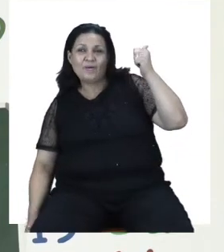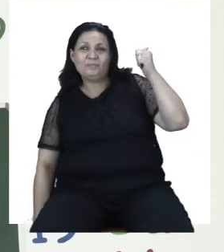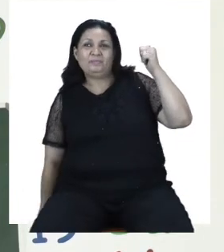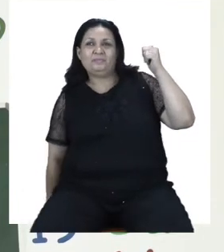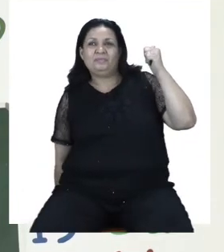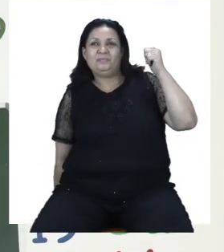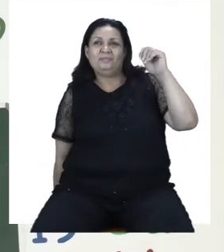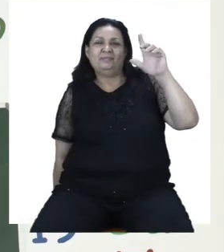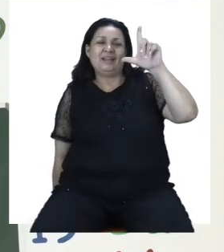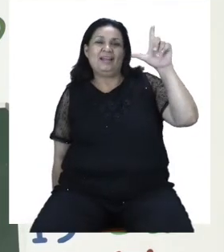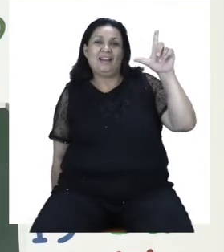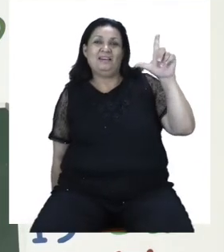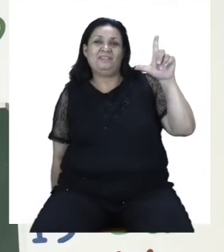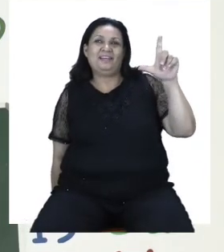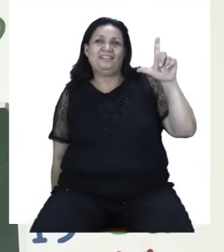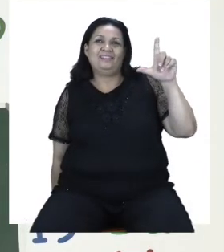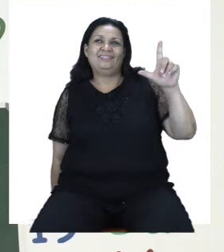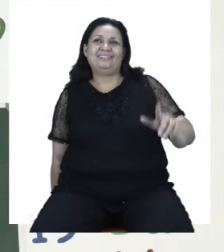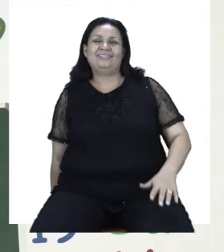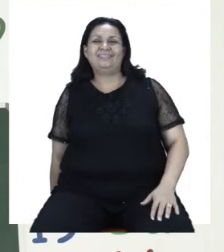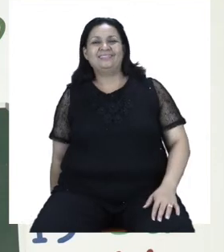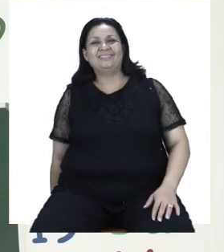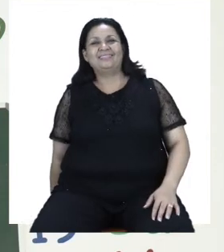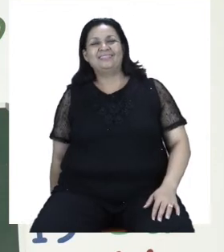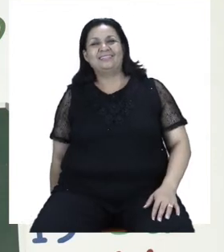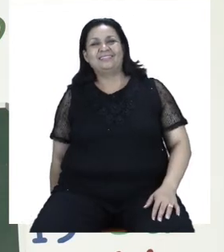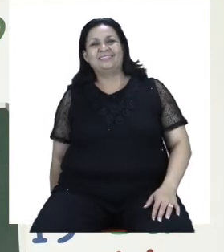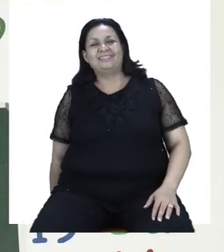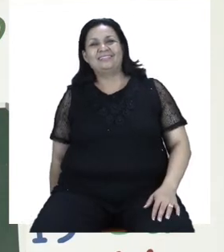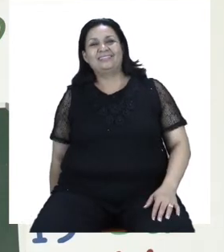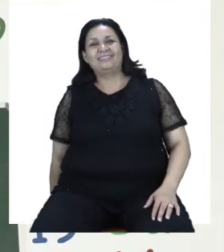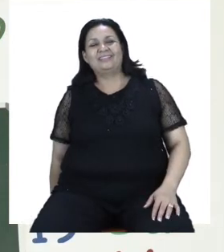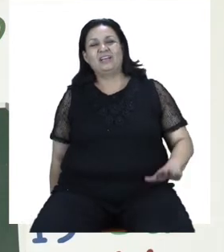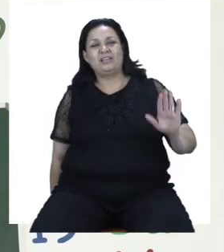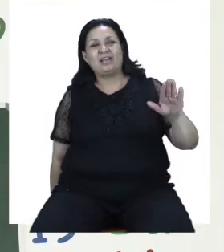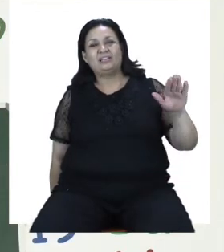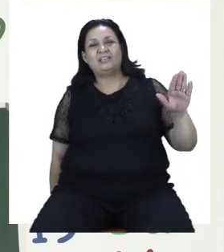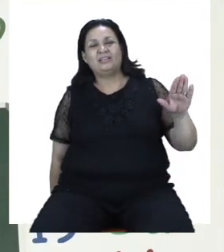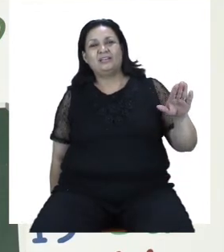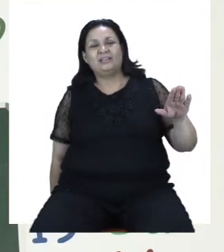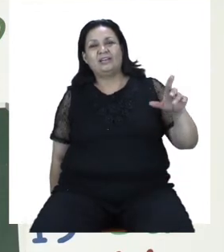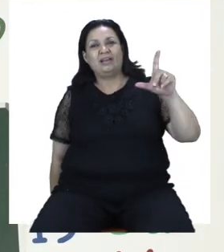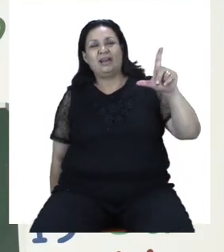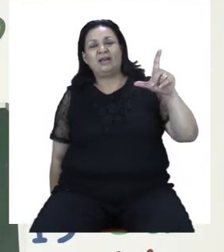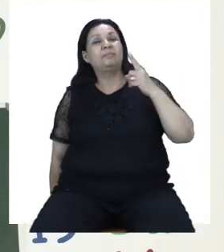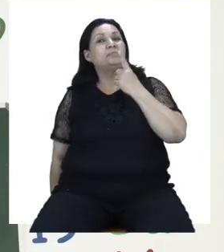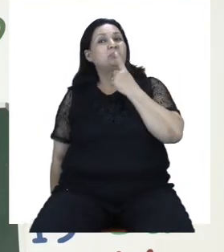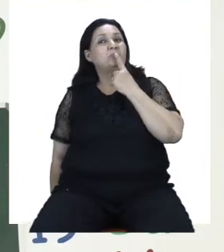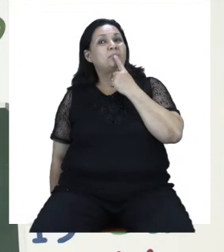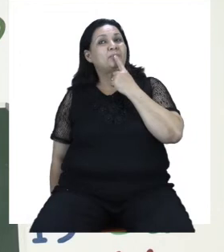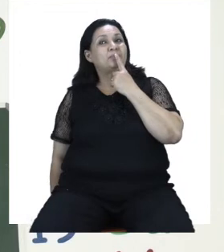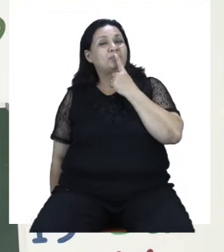hand. Now, with your left hand, please touch your lips.